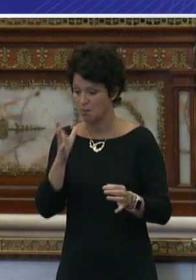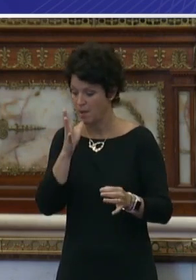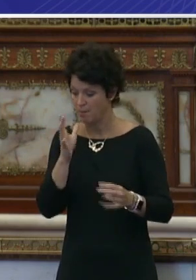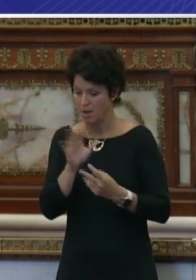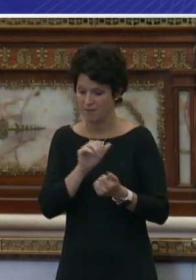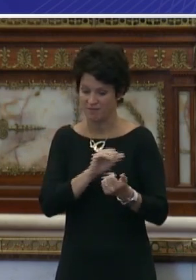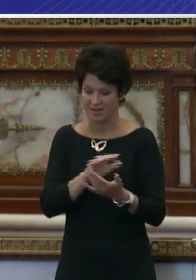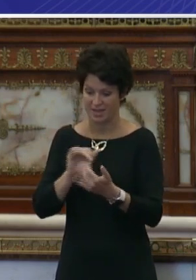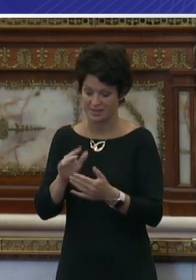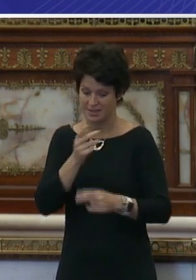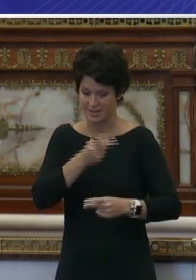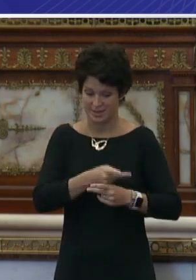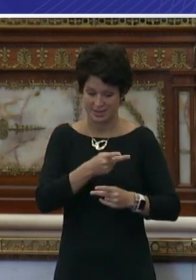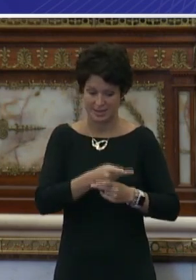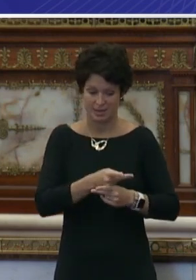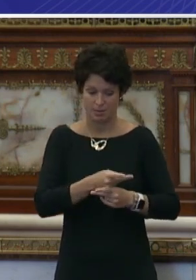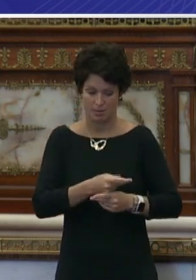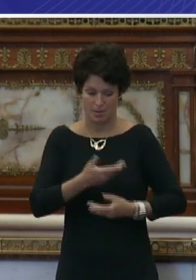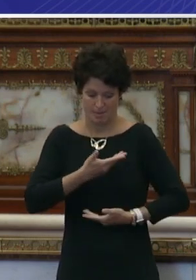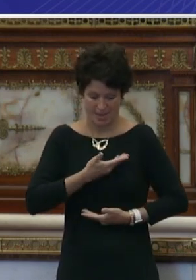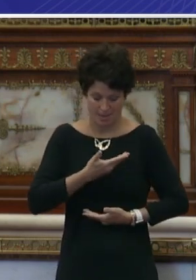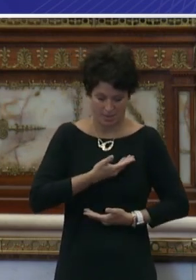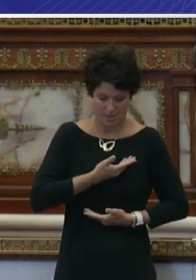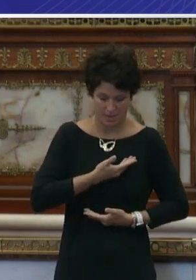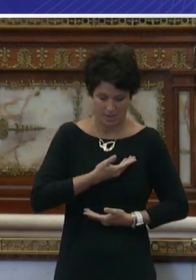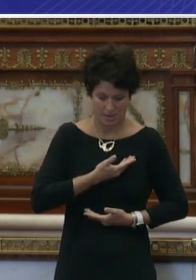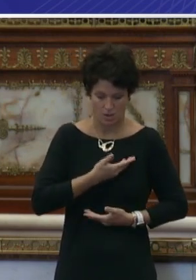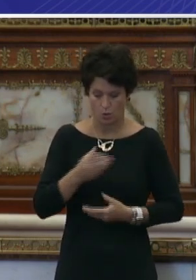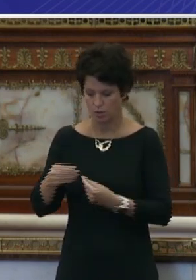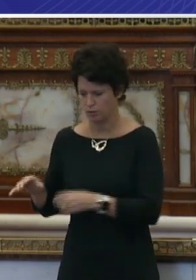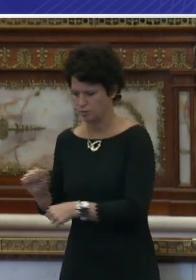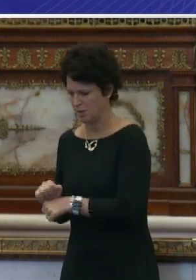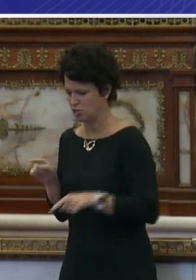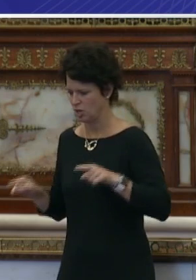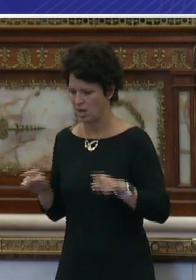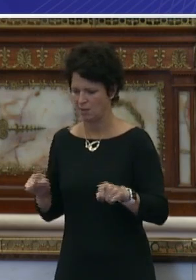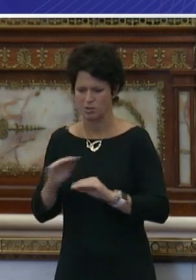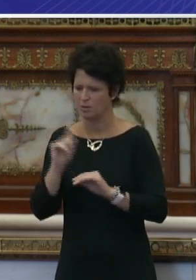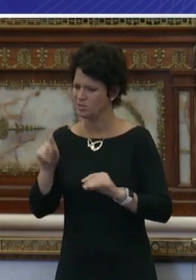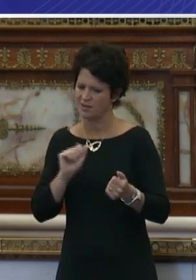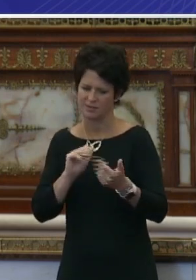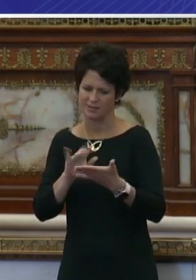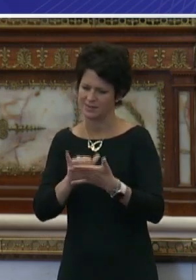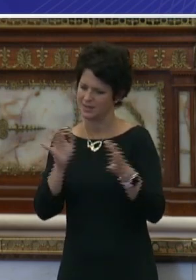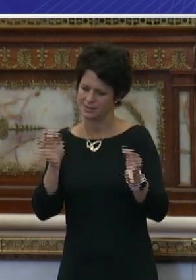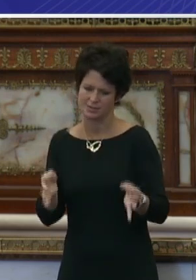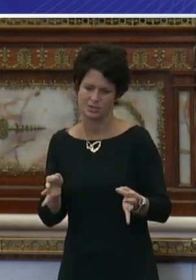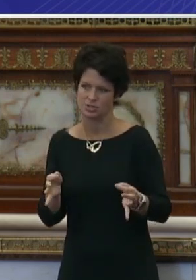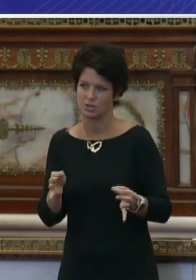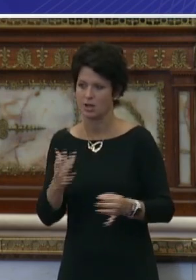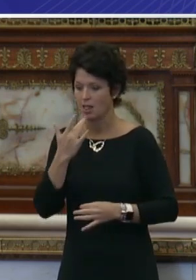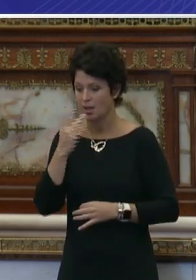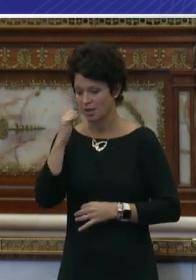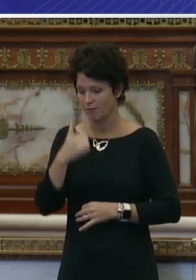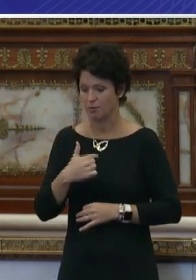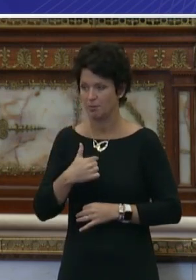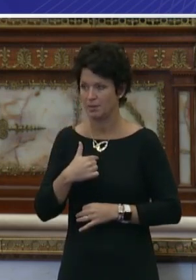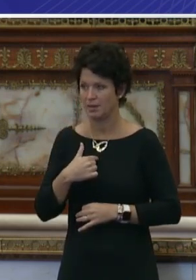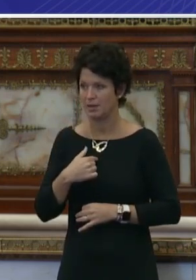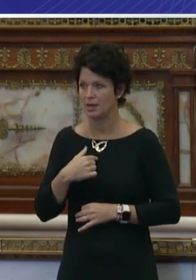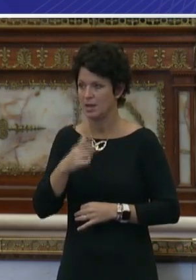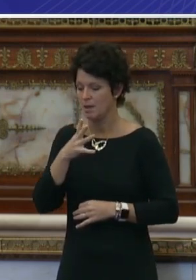was keep her unborn child or lose her job, and no employee should ever have to face that decision. Mm-hmm. Fortunately for me, she